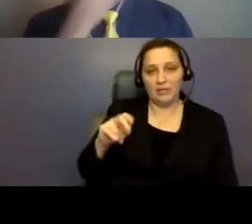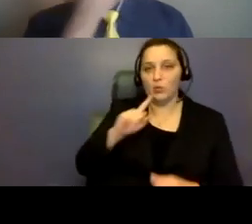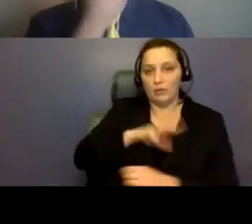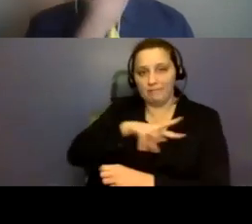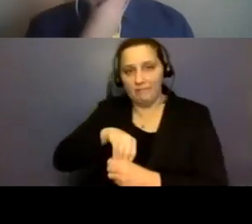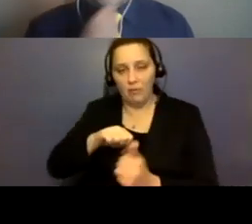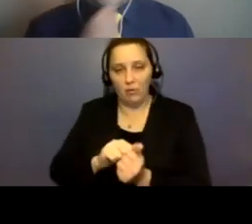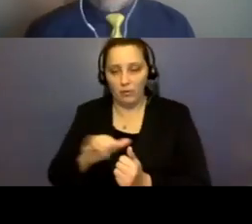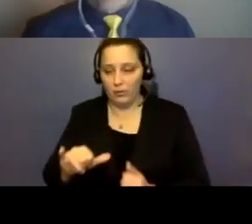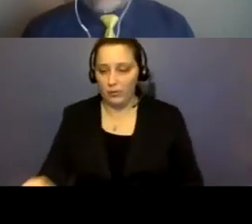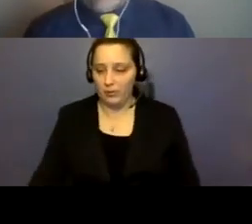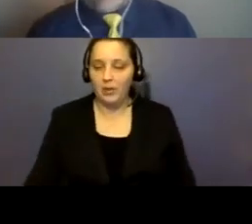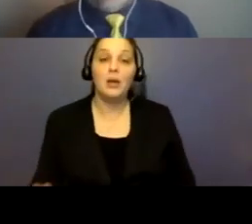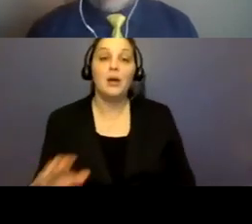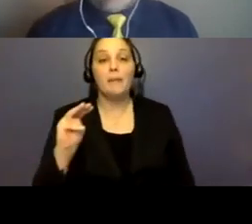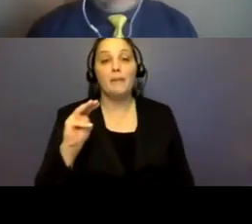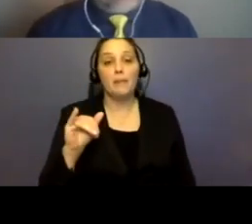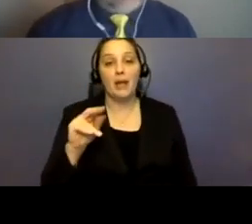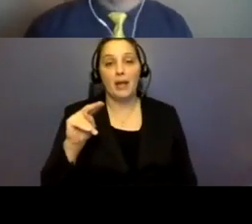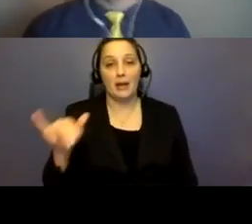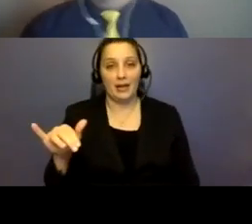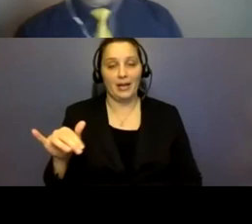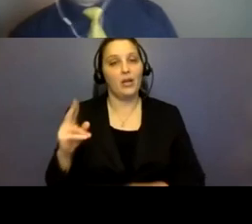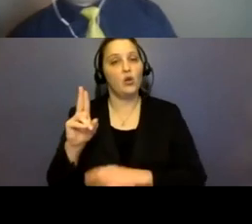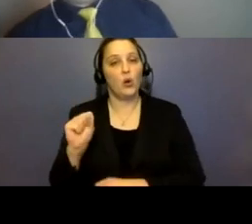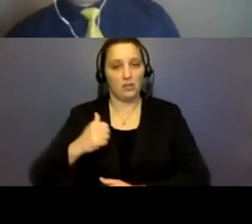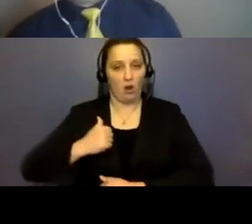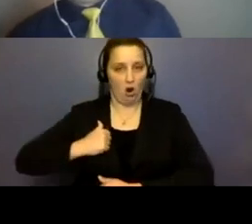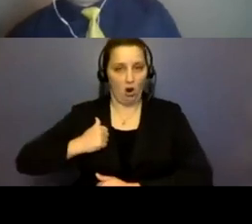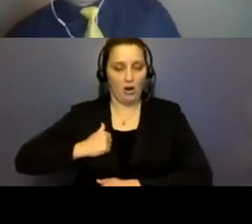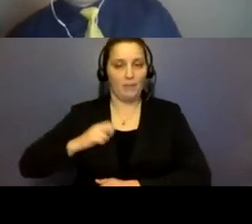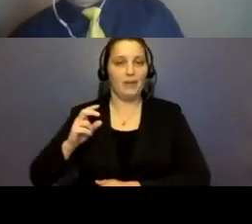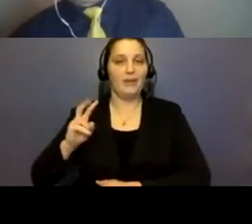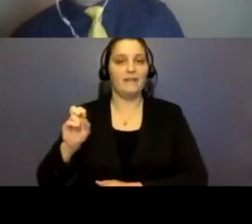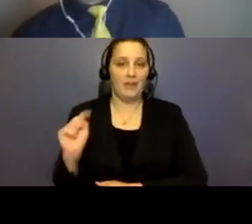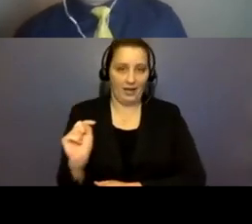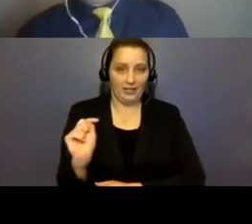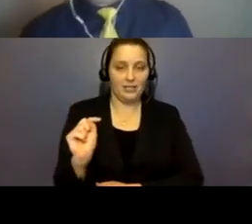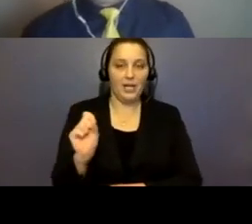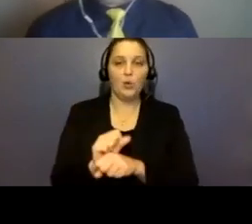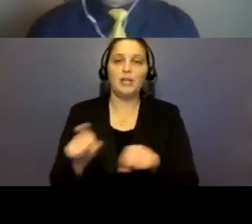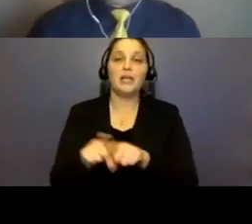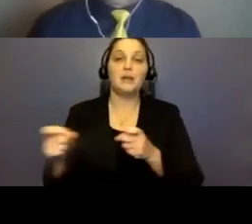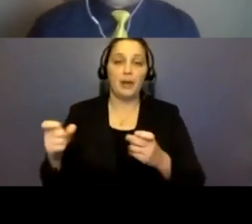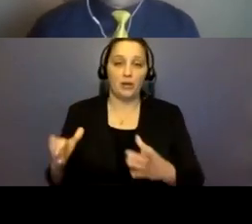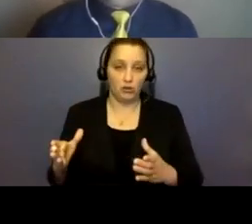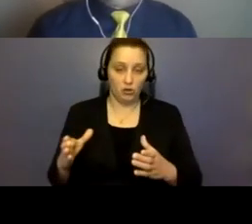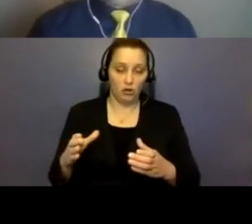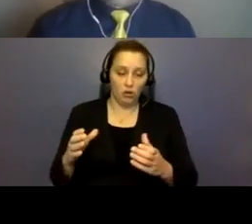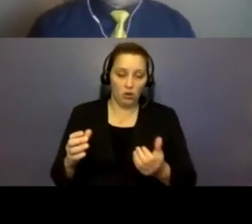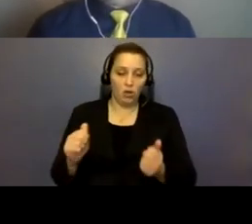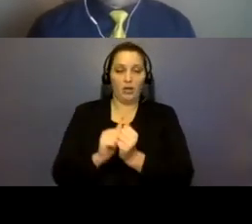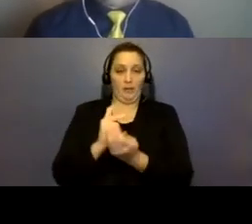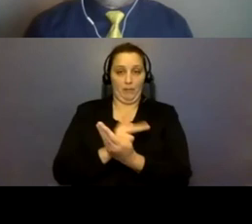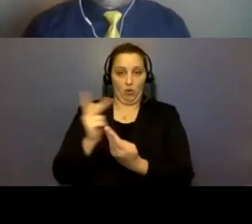Manny, U.S. Army veteran, and works as a manager in a